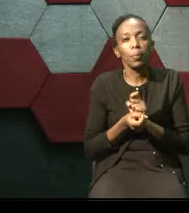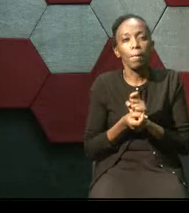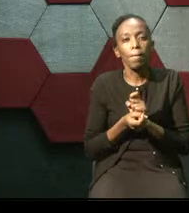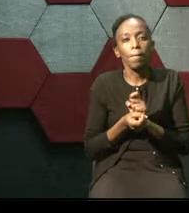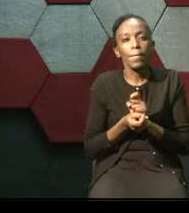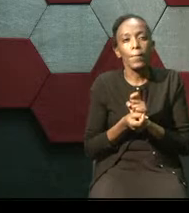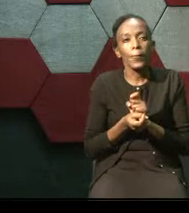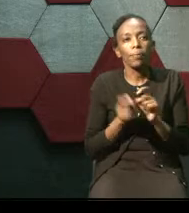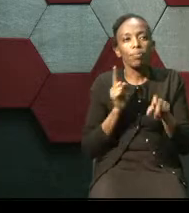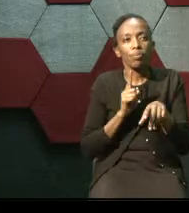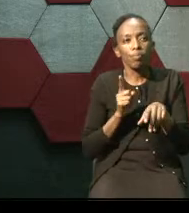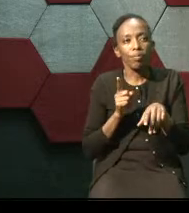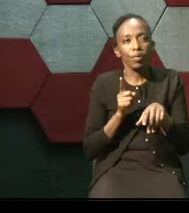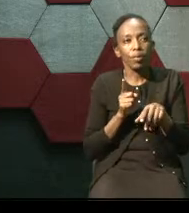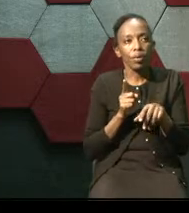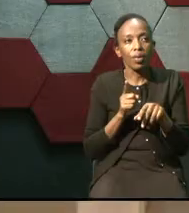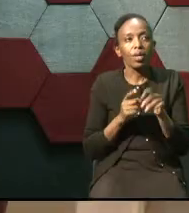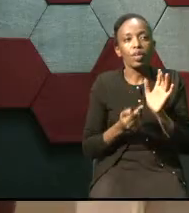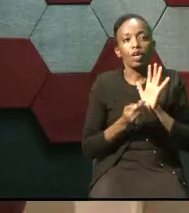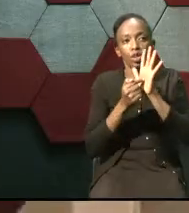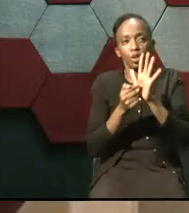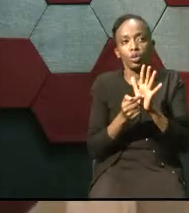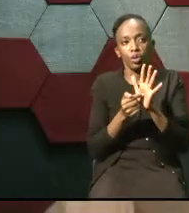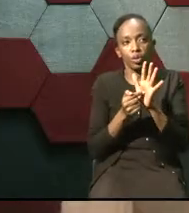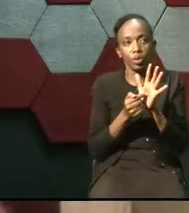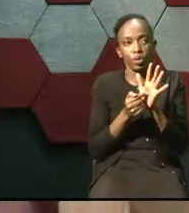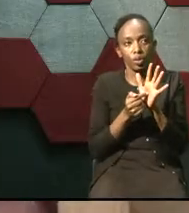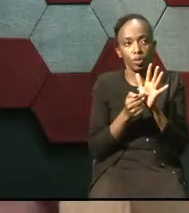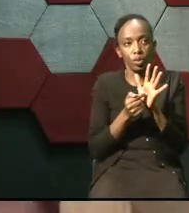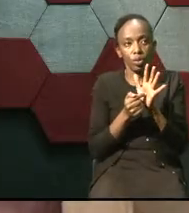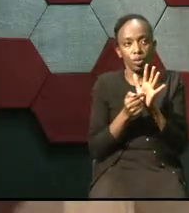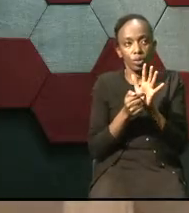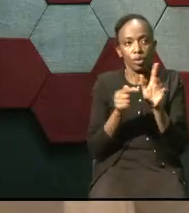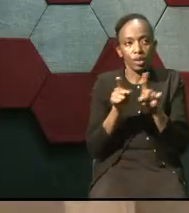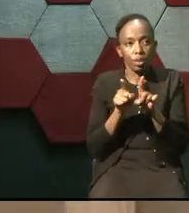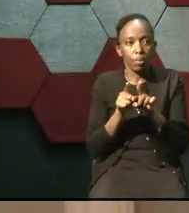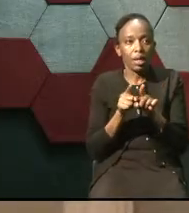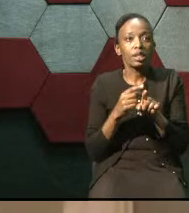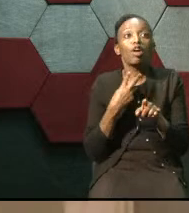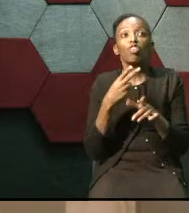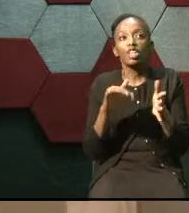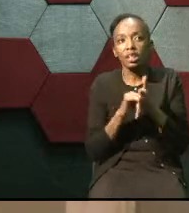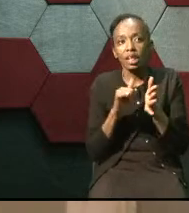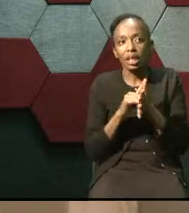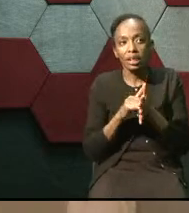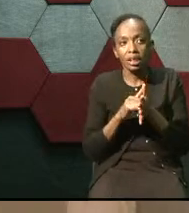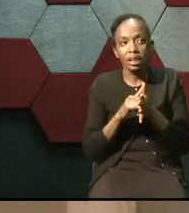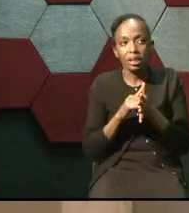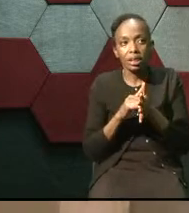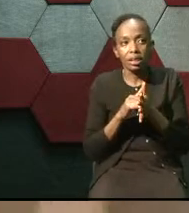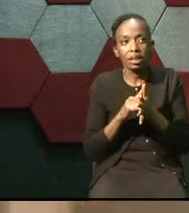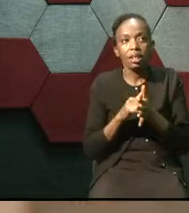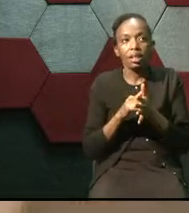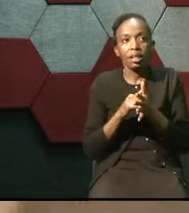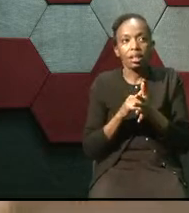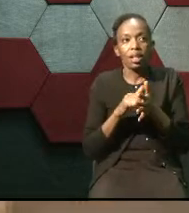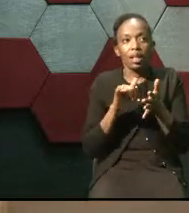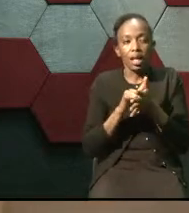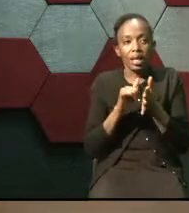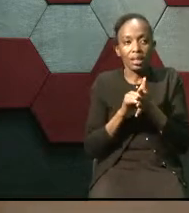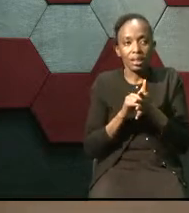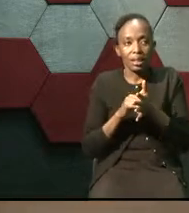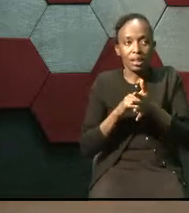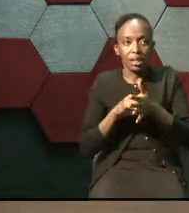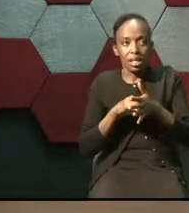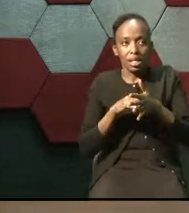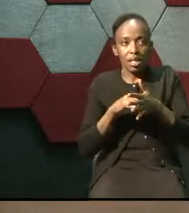As it is produced, we get the indication as a sound which is produced by which comes through the buzzer that